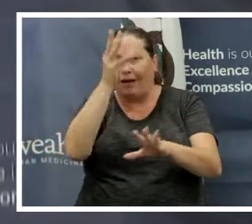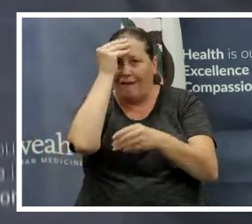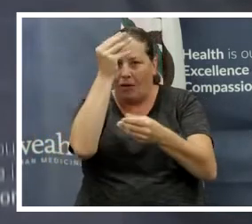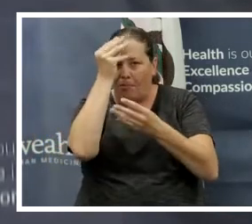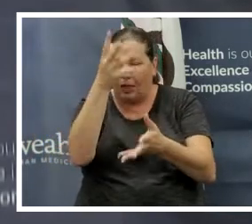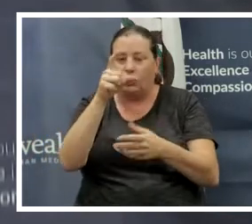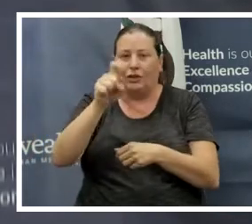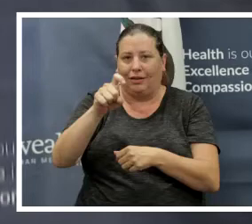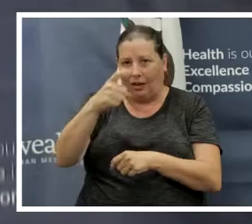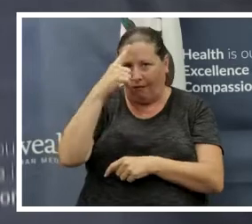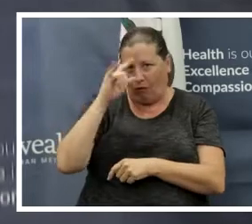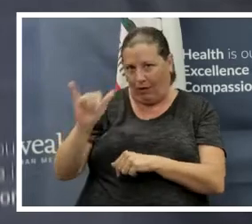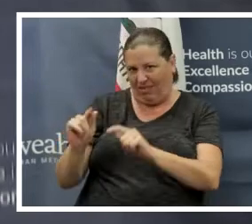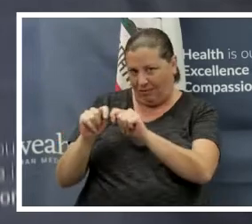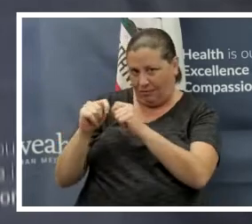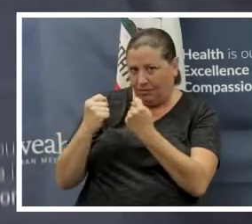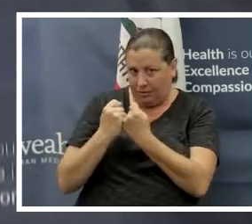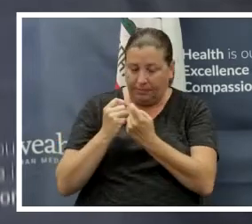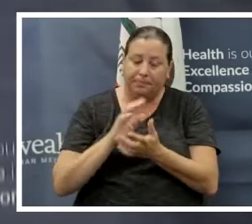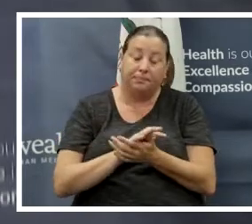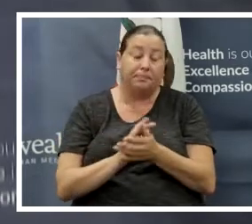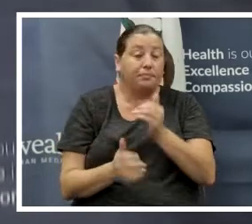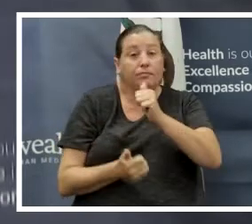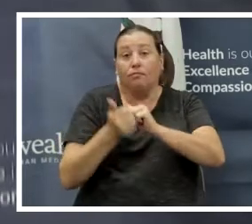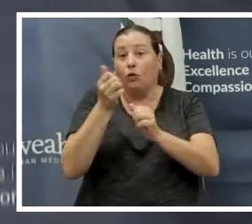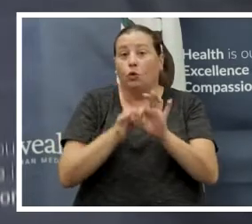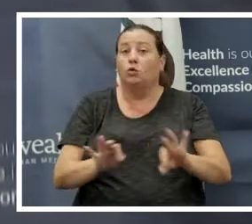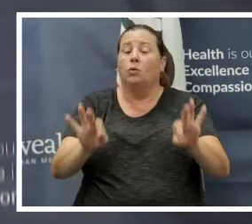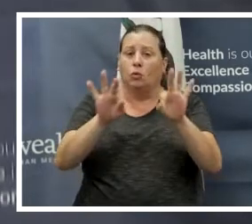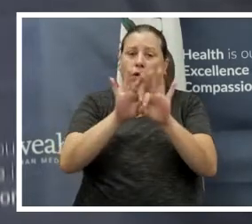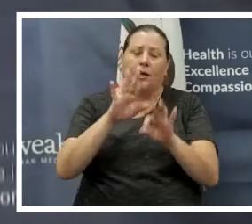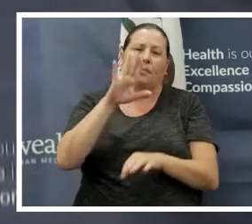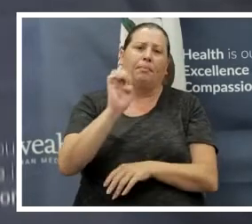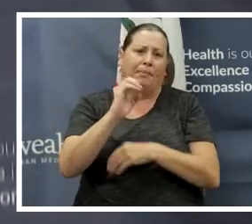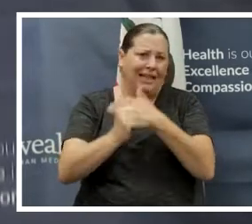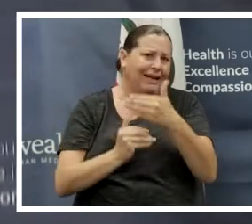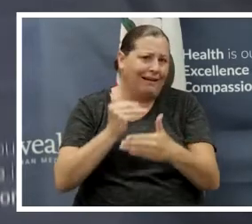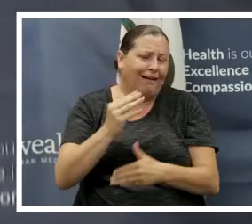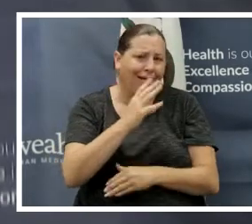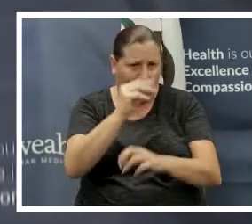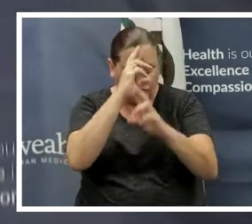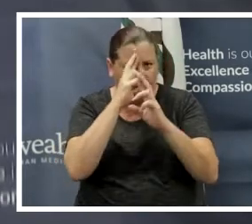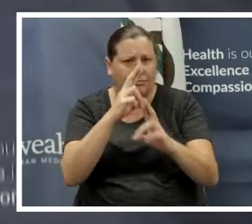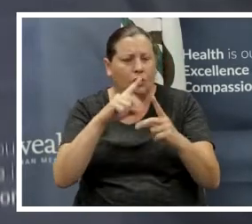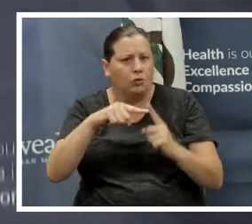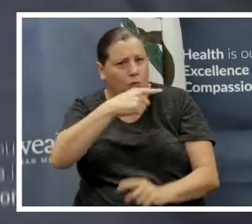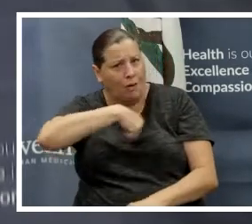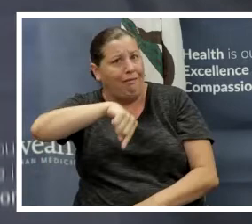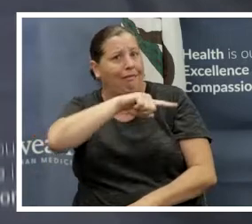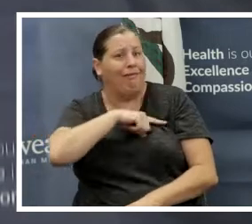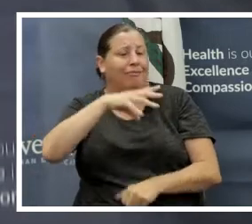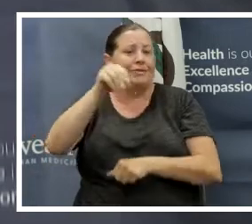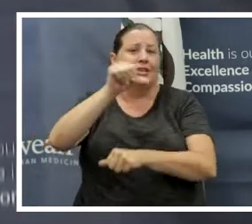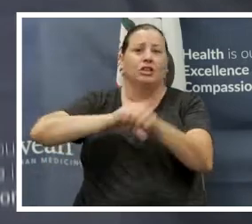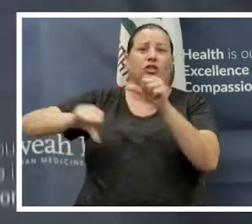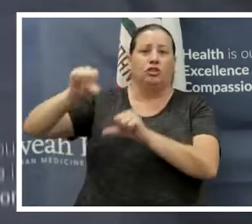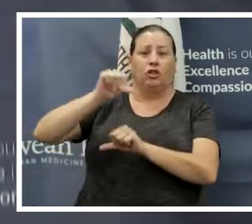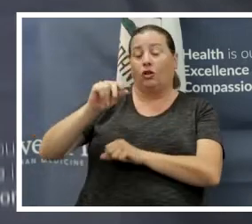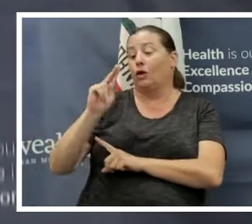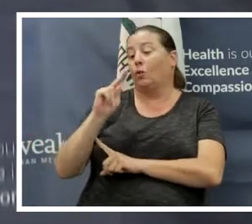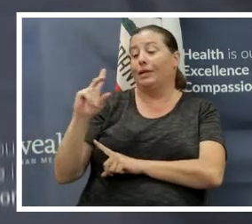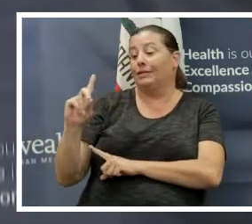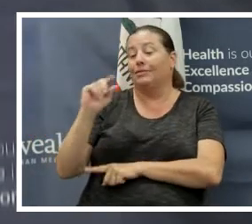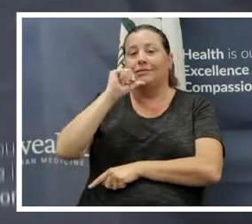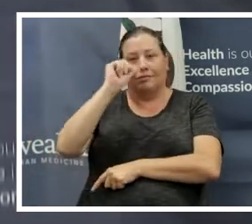team. Most importantly, though, please be kind and respectful to us and each other. Kaweah Delta is